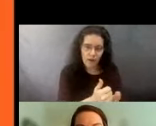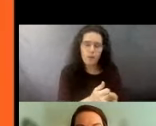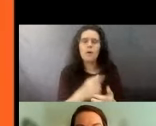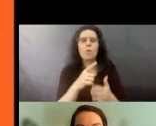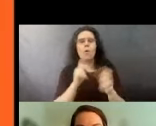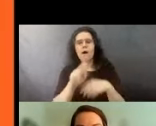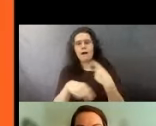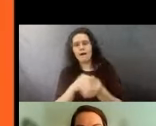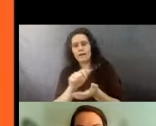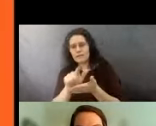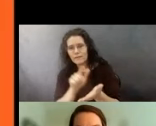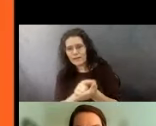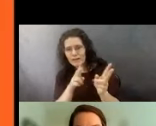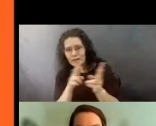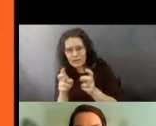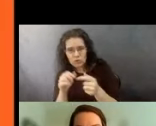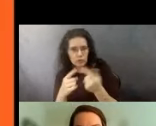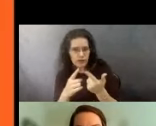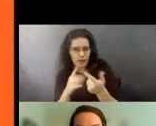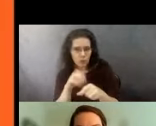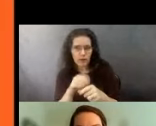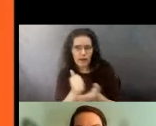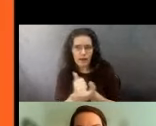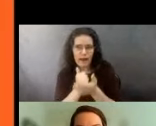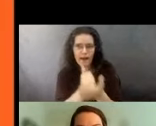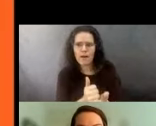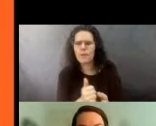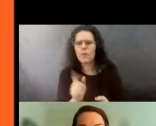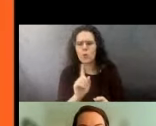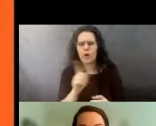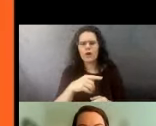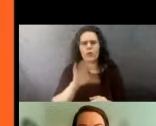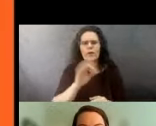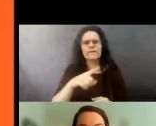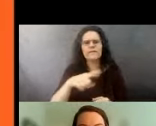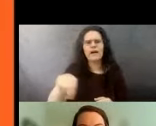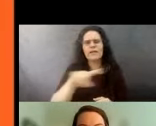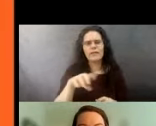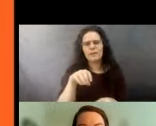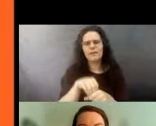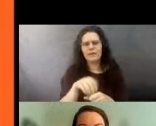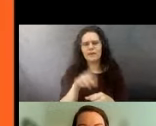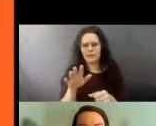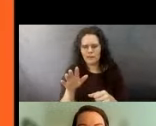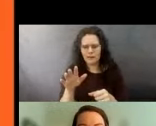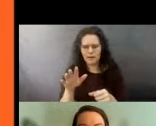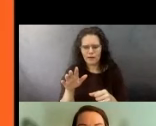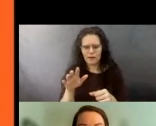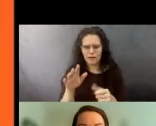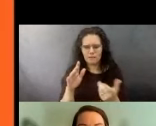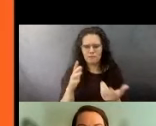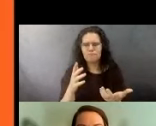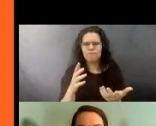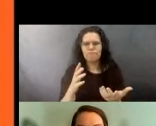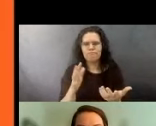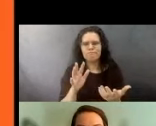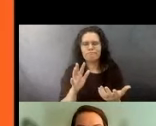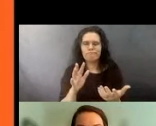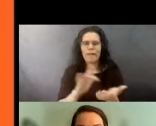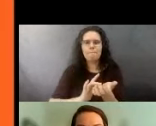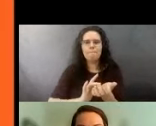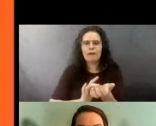issues can we help with, and where can we find these folks in our medical partners' healthcare system? And so, kind of working together,